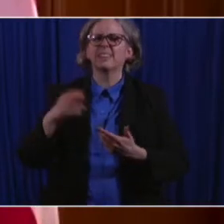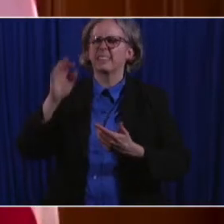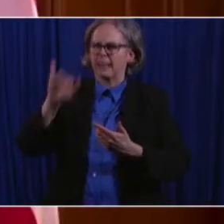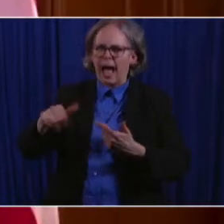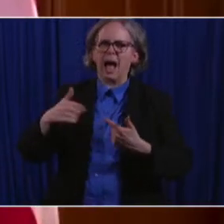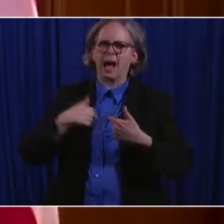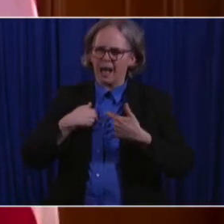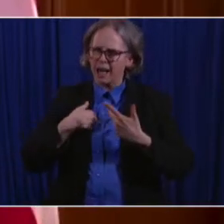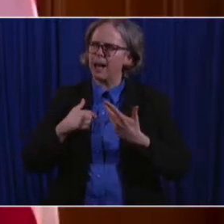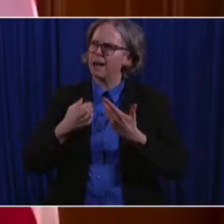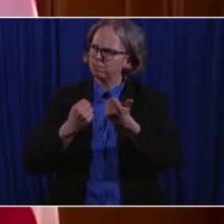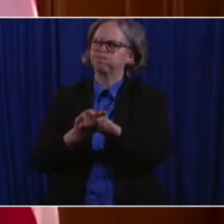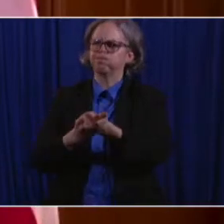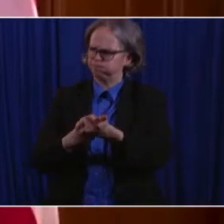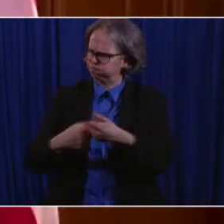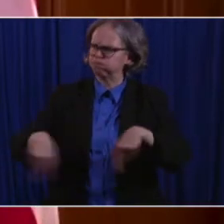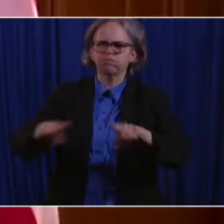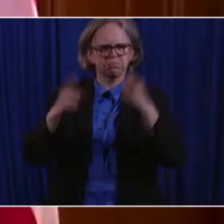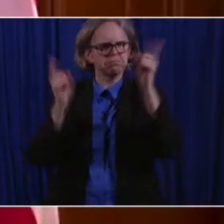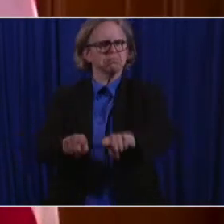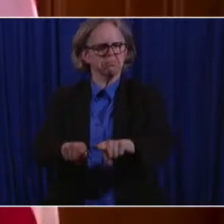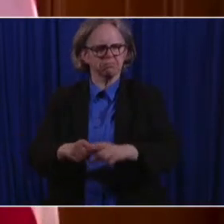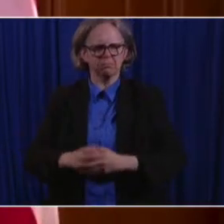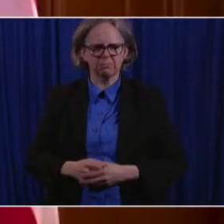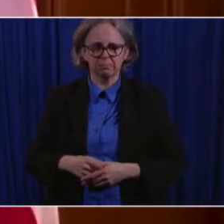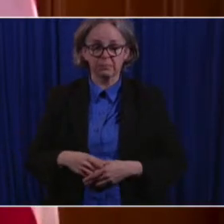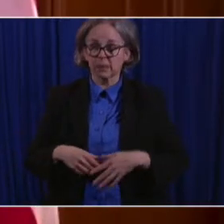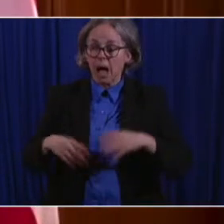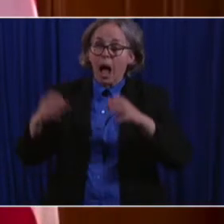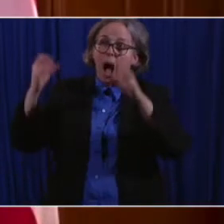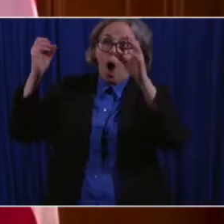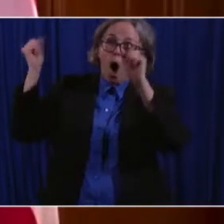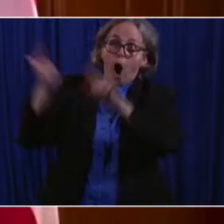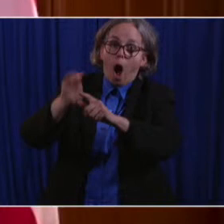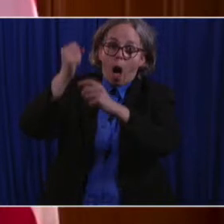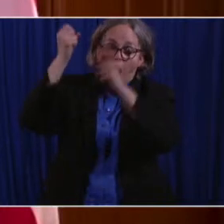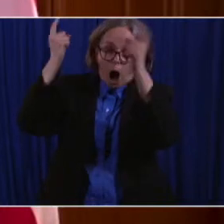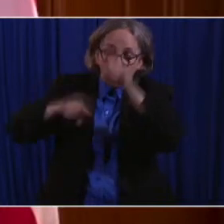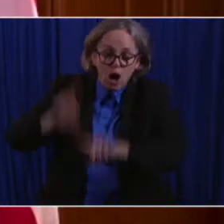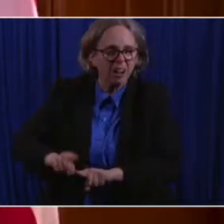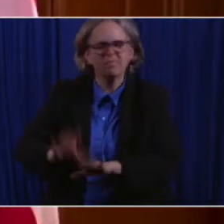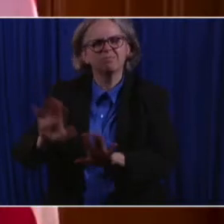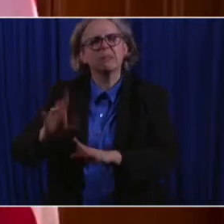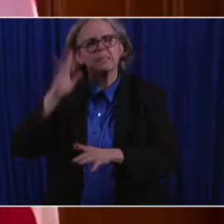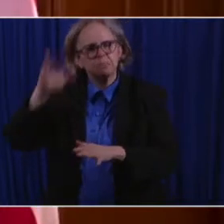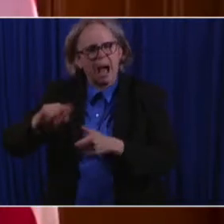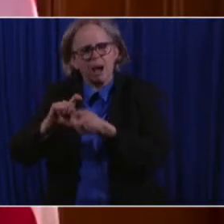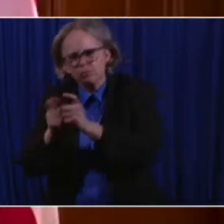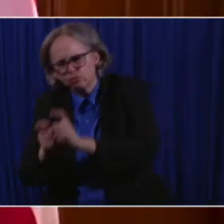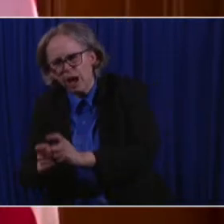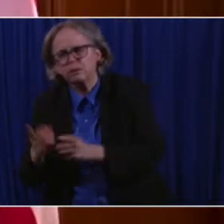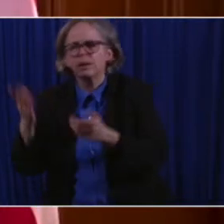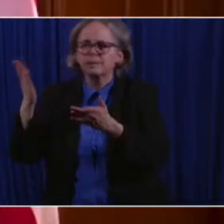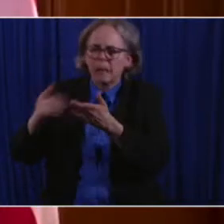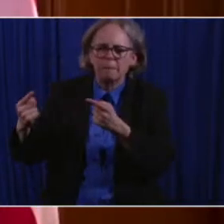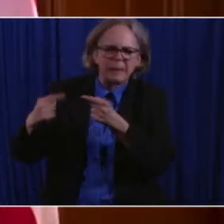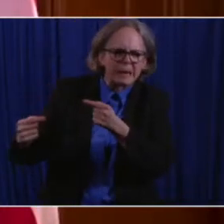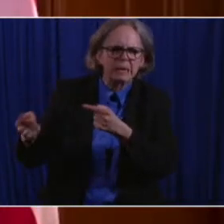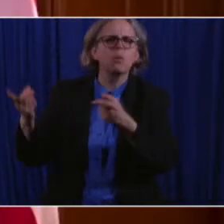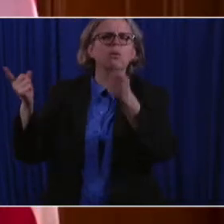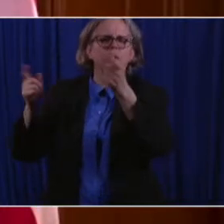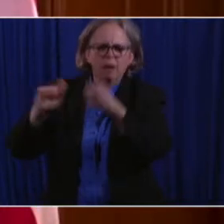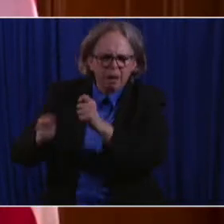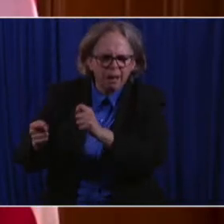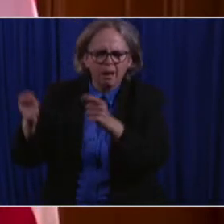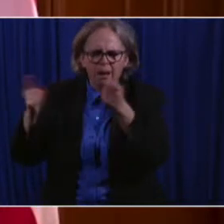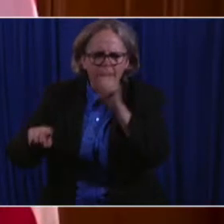everything you want, and that's the way life is. But I'm happy with where we are, and we got more work to do, and we're going to do